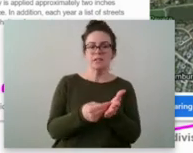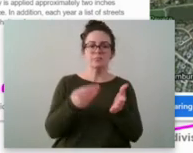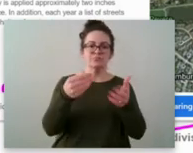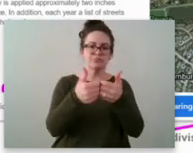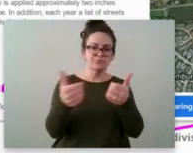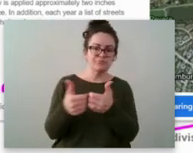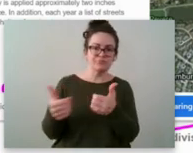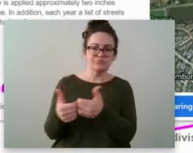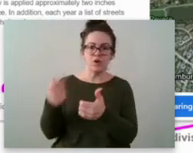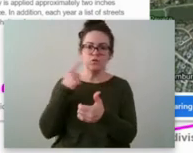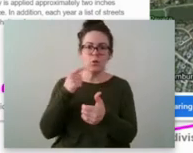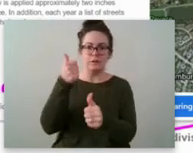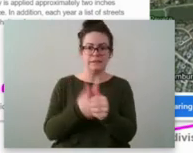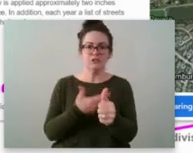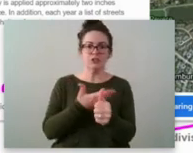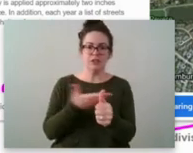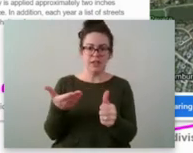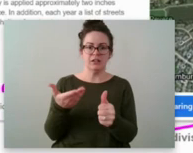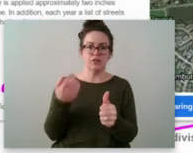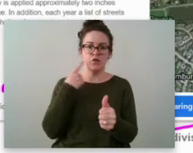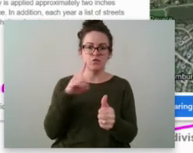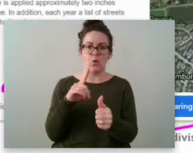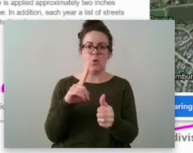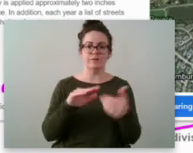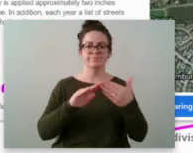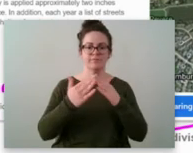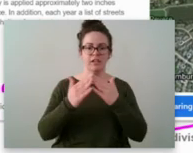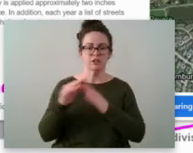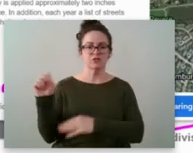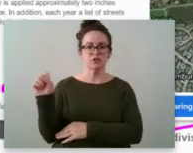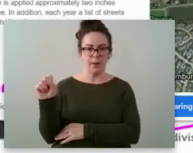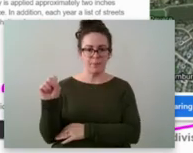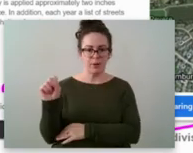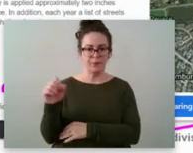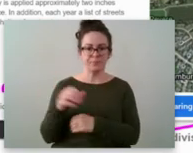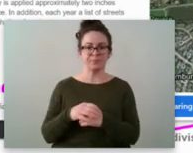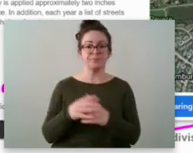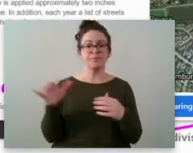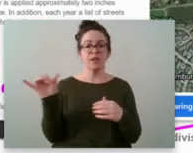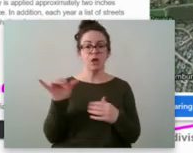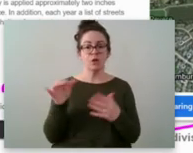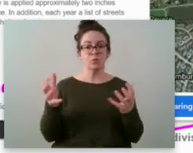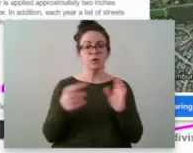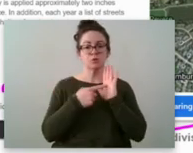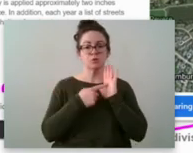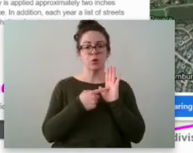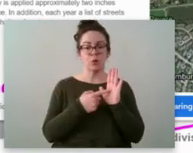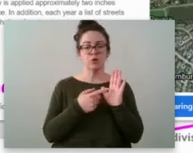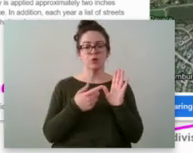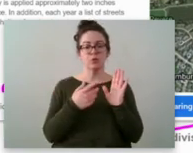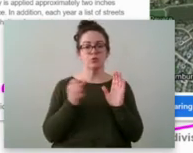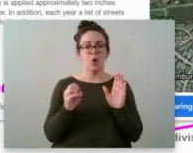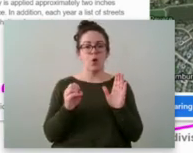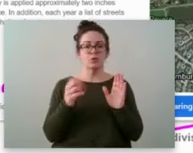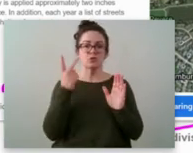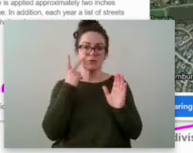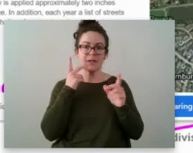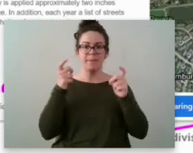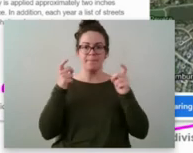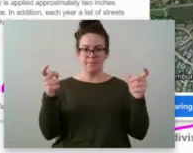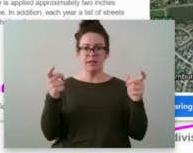year. And this is straight from the Village of Schaumburg's website. And then also I wanted to show you, so here we have